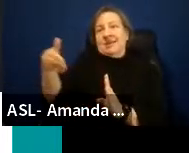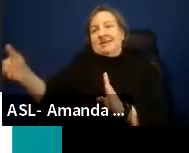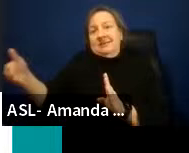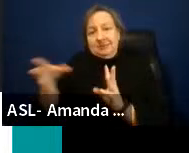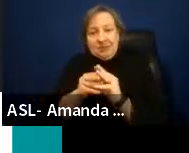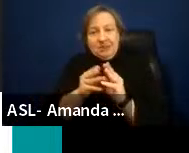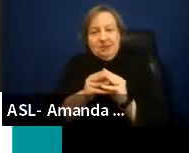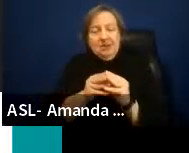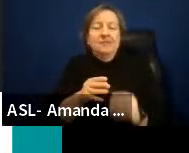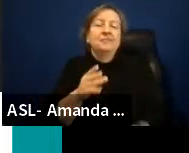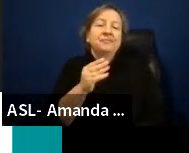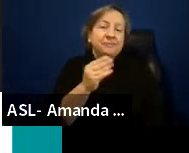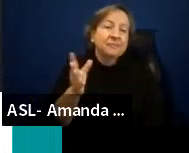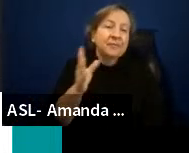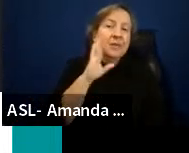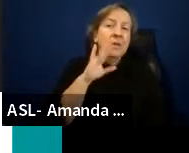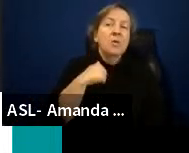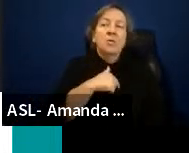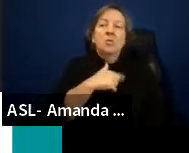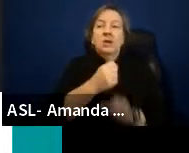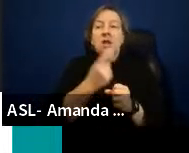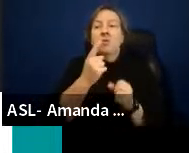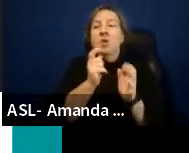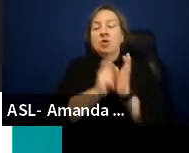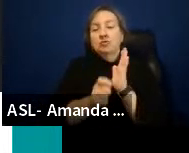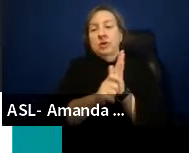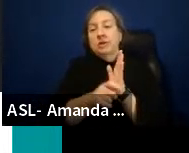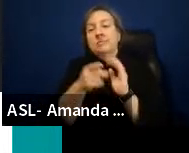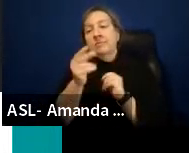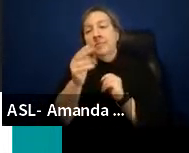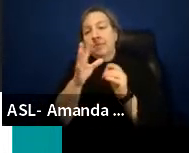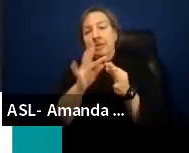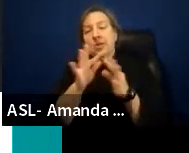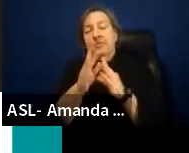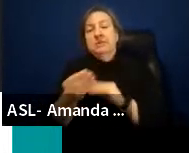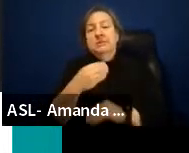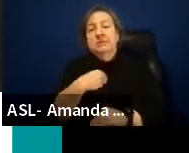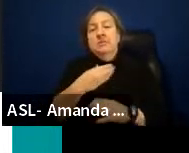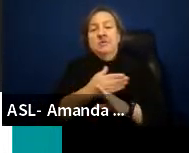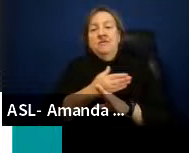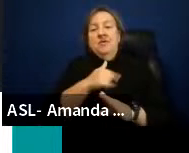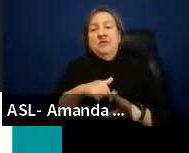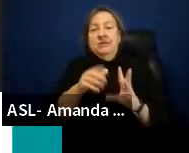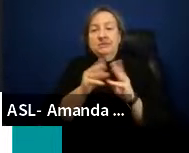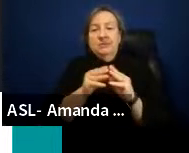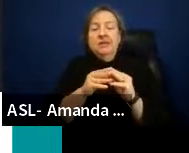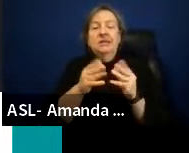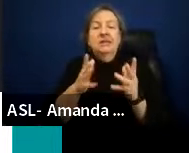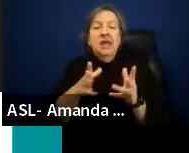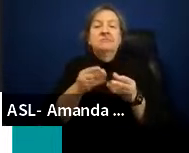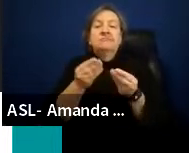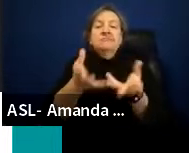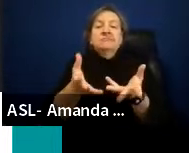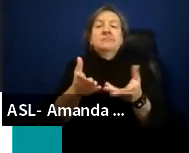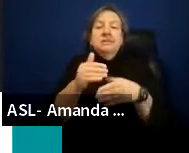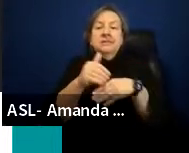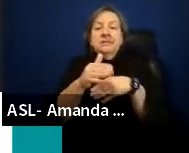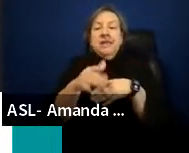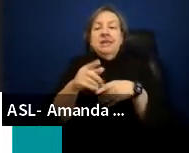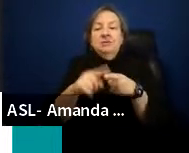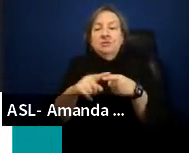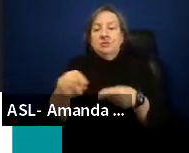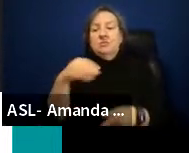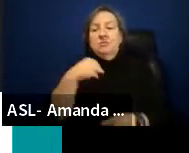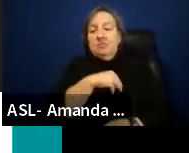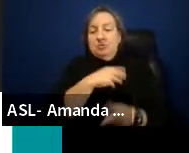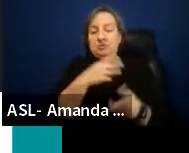to note that we did receive a written public comment submitted before the meeting, and that was included in the meeting materials that were sent out to